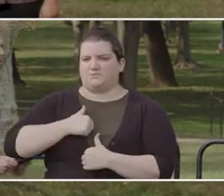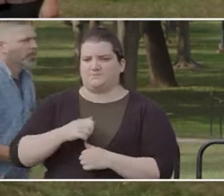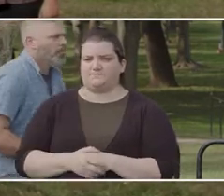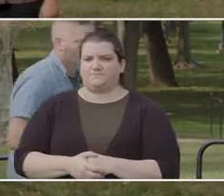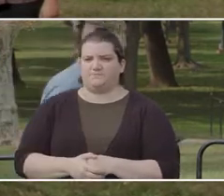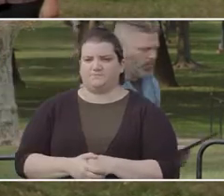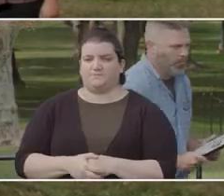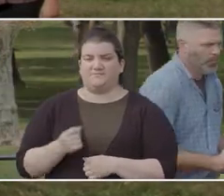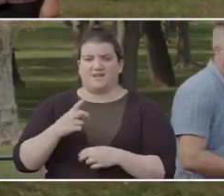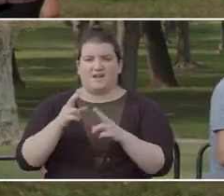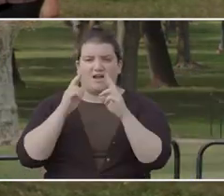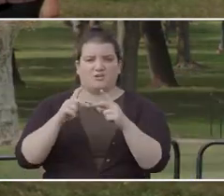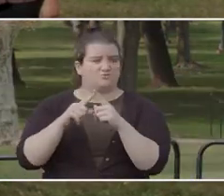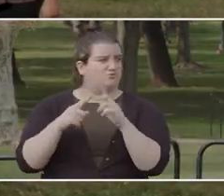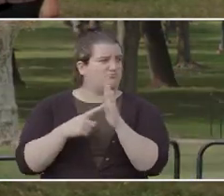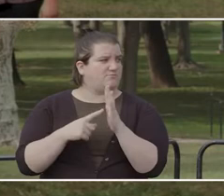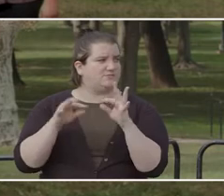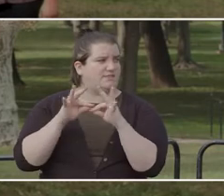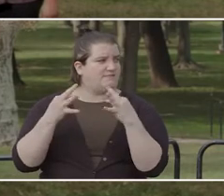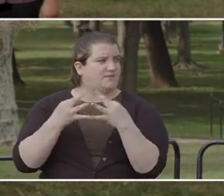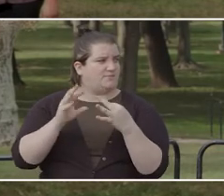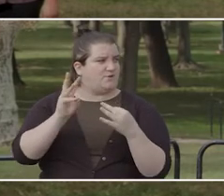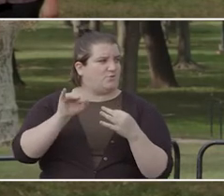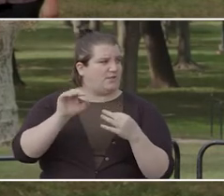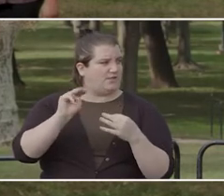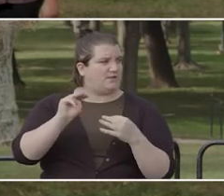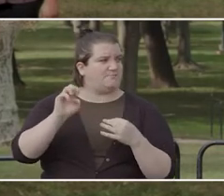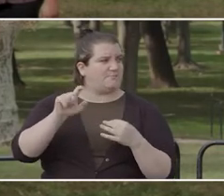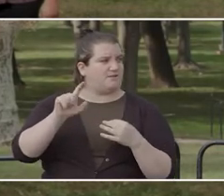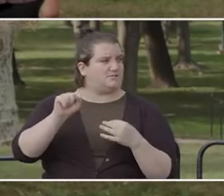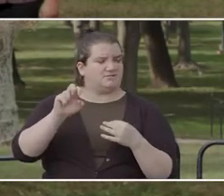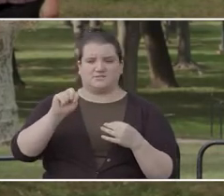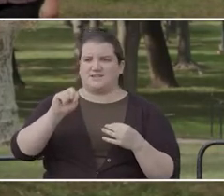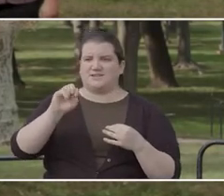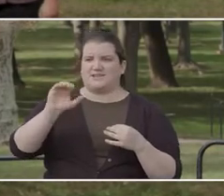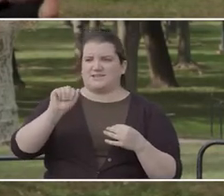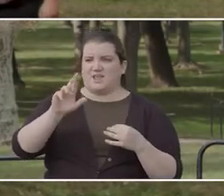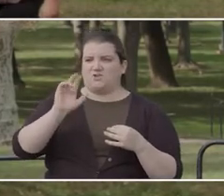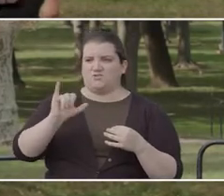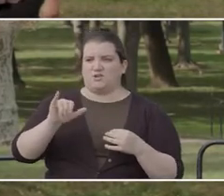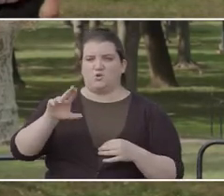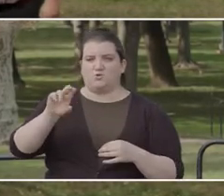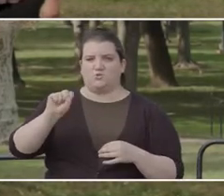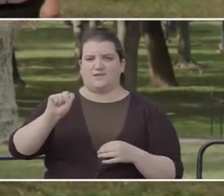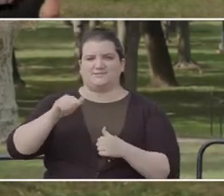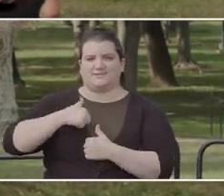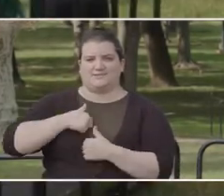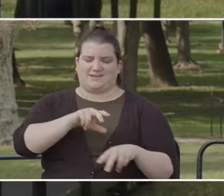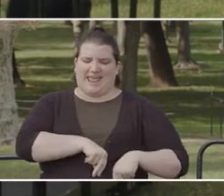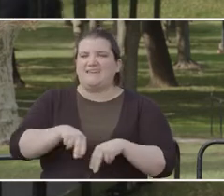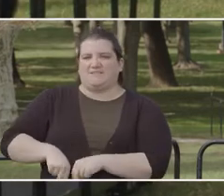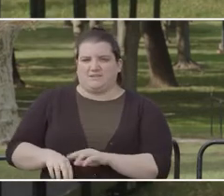It's an honor to represent the family of William Kelton Carey, USA Navy.